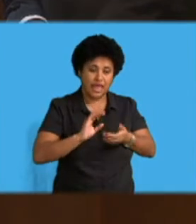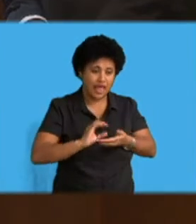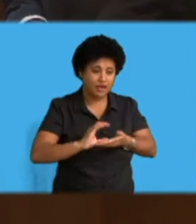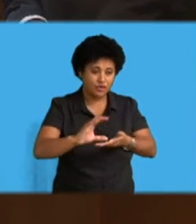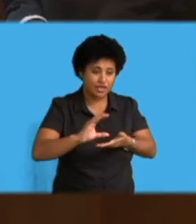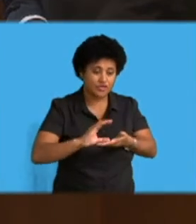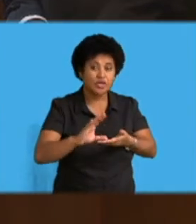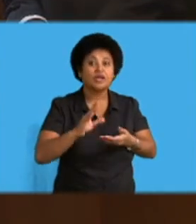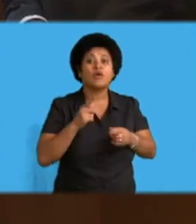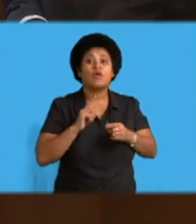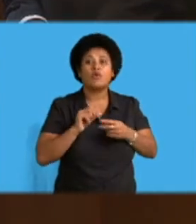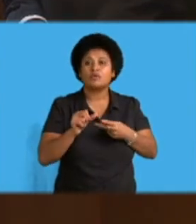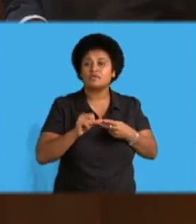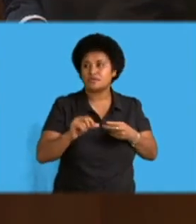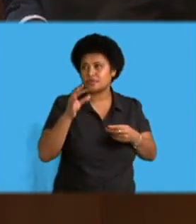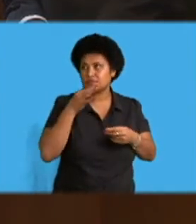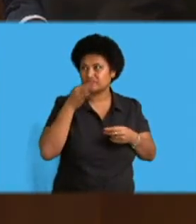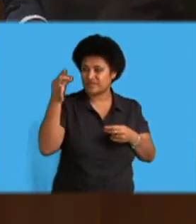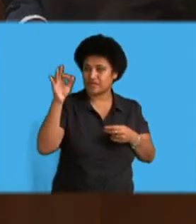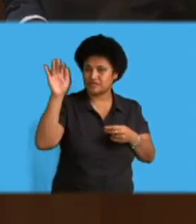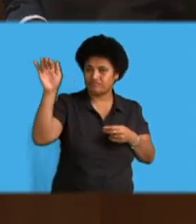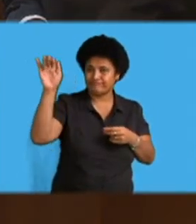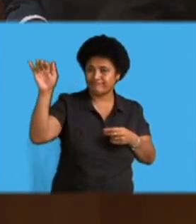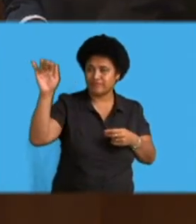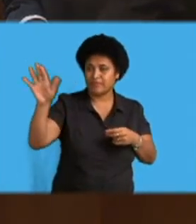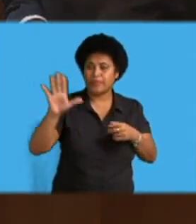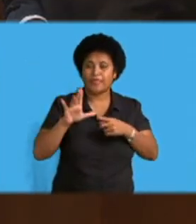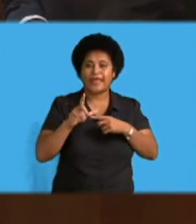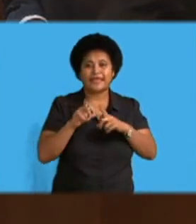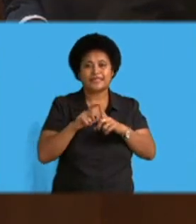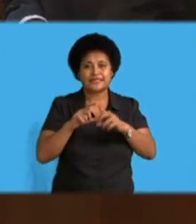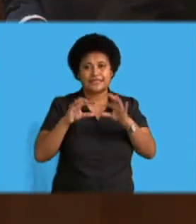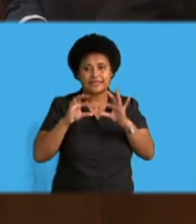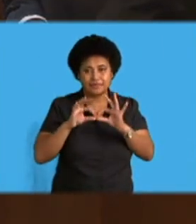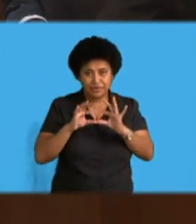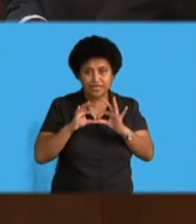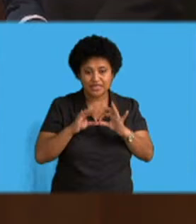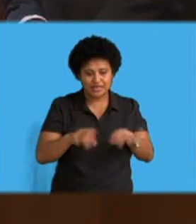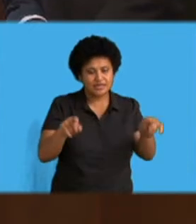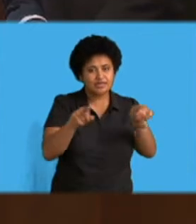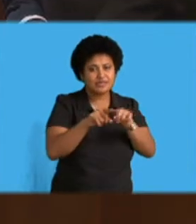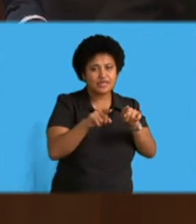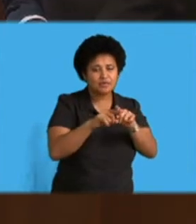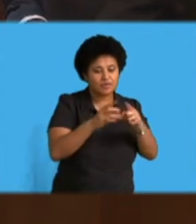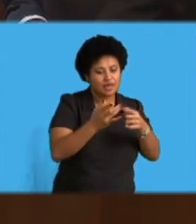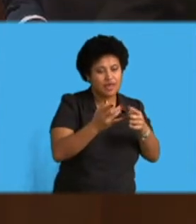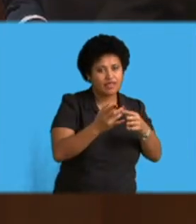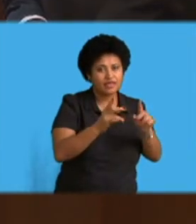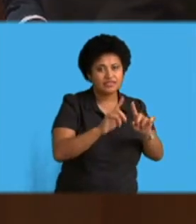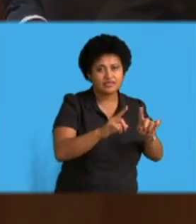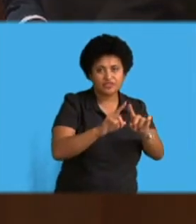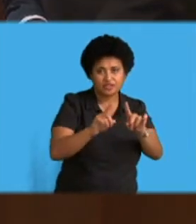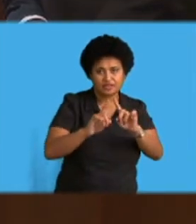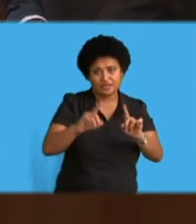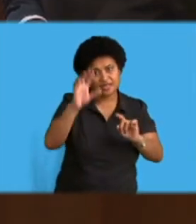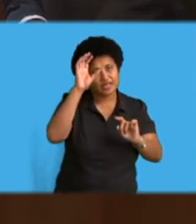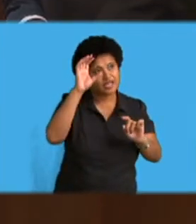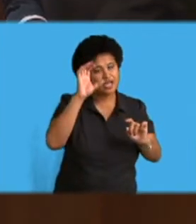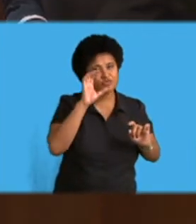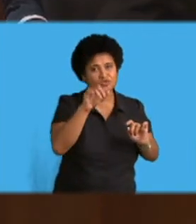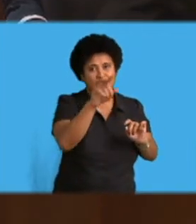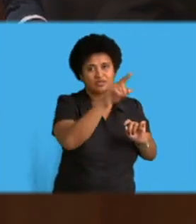A request was also made to ADB to further increase minimum allocations consistent with other multilateral development partners as part